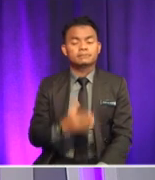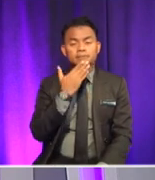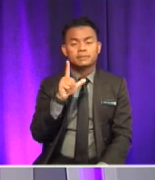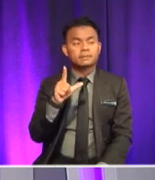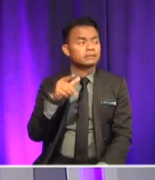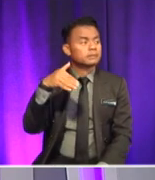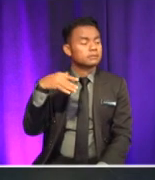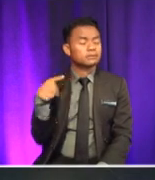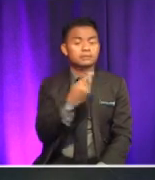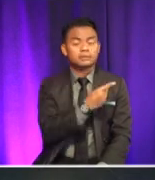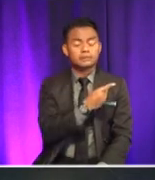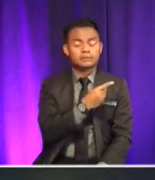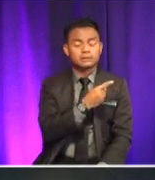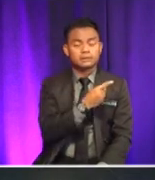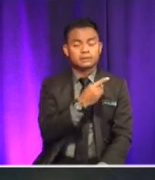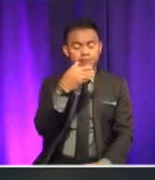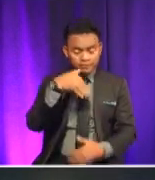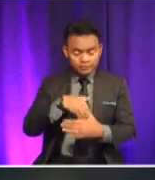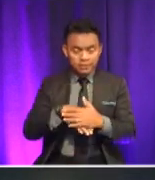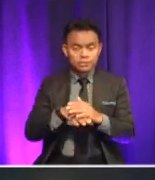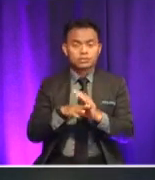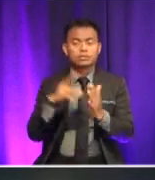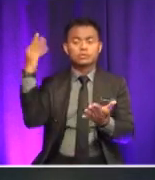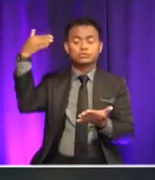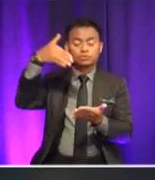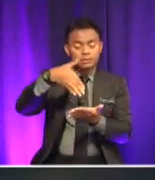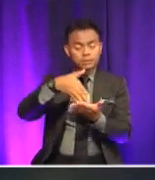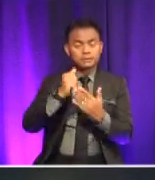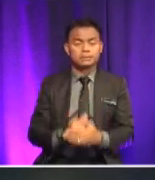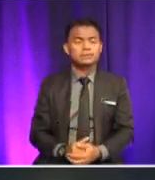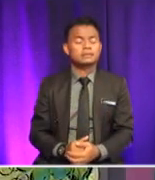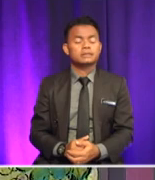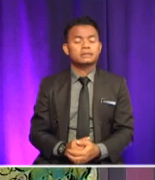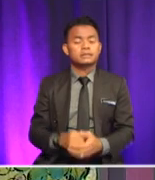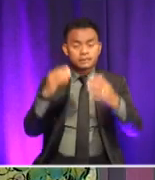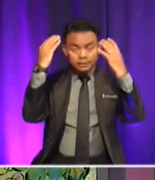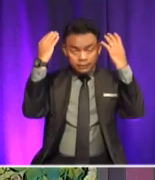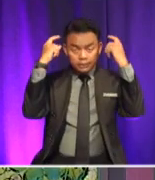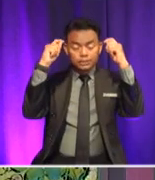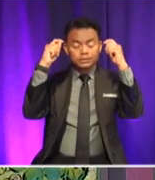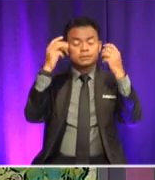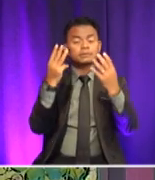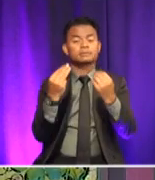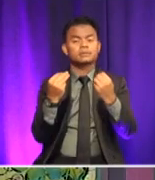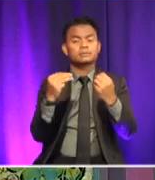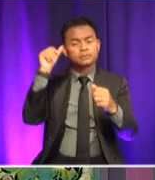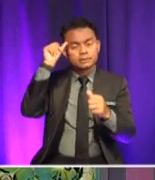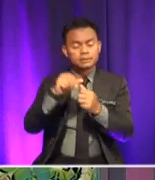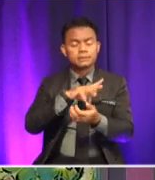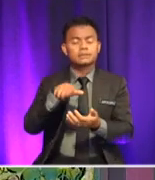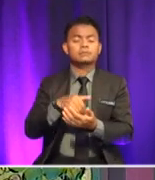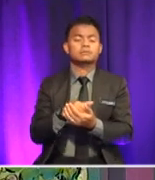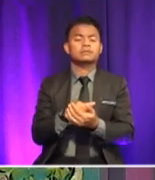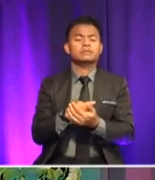we go into our revision, I would like to remind the students again on the division of the paper. All right. So